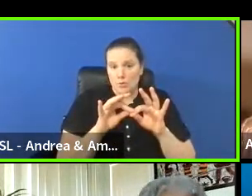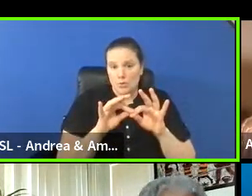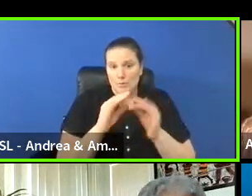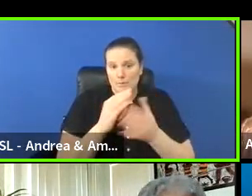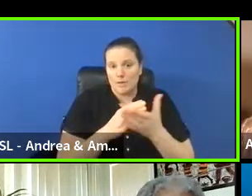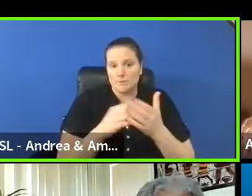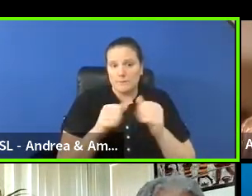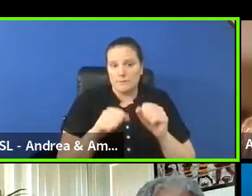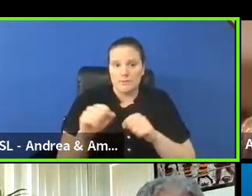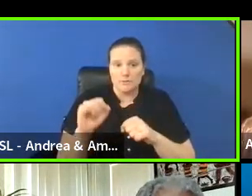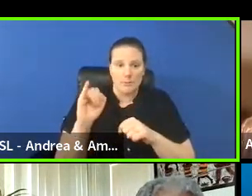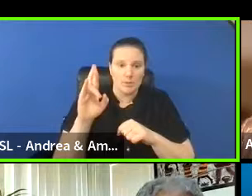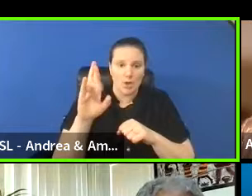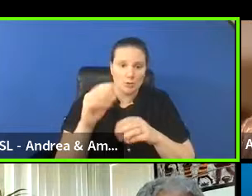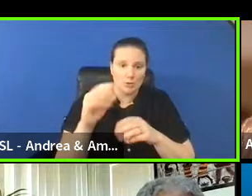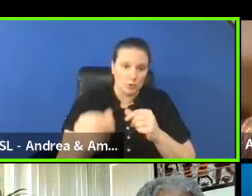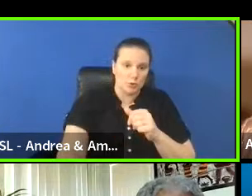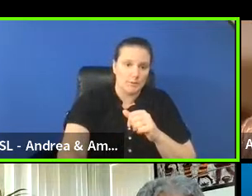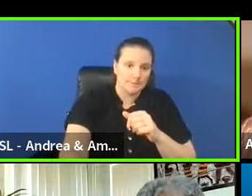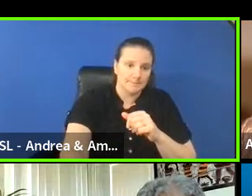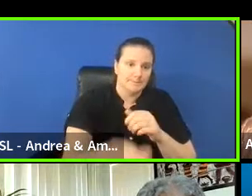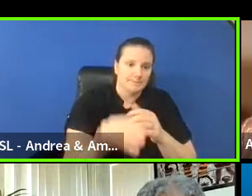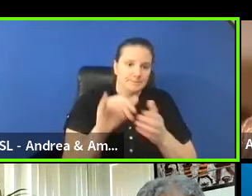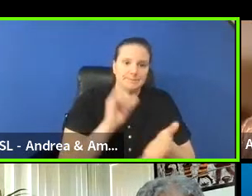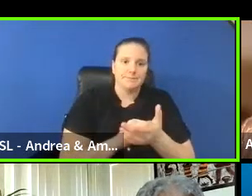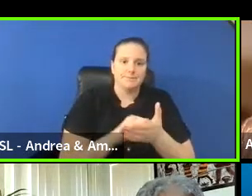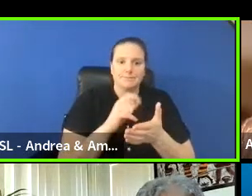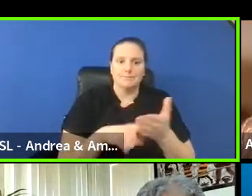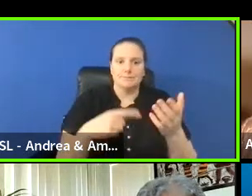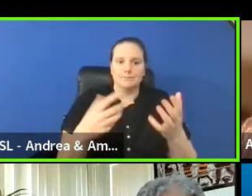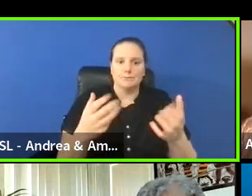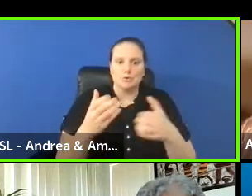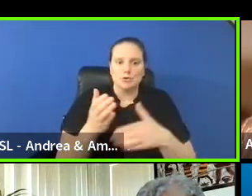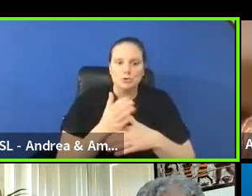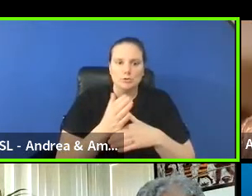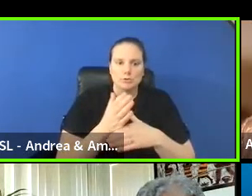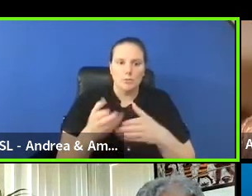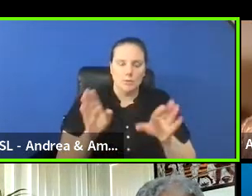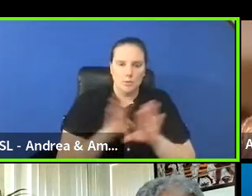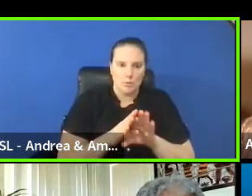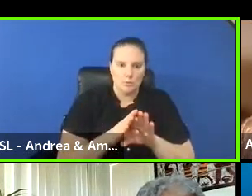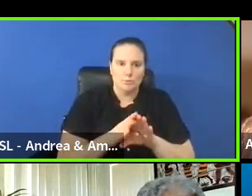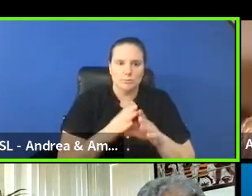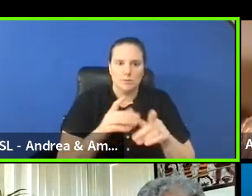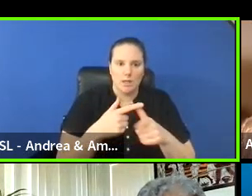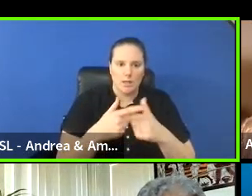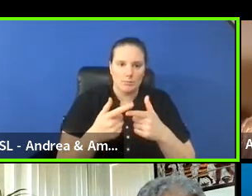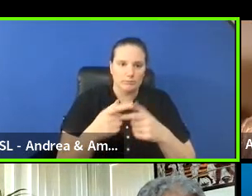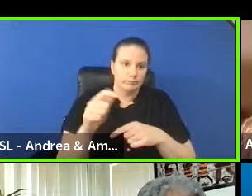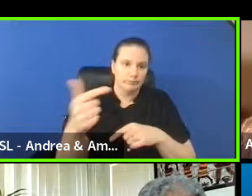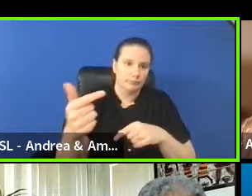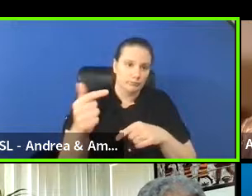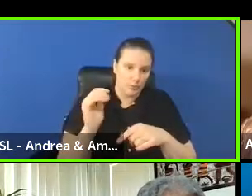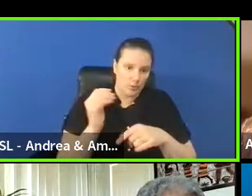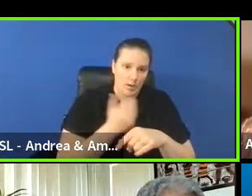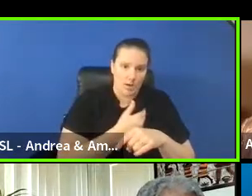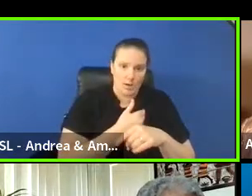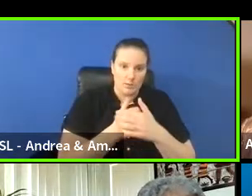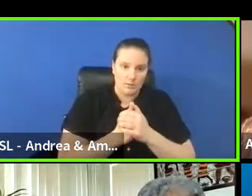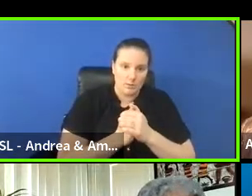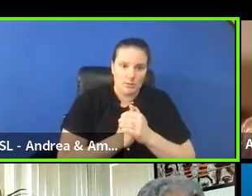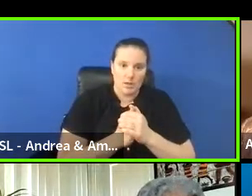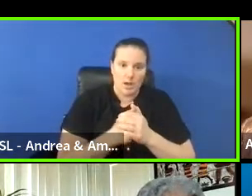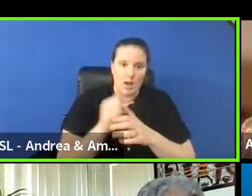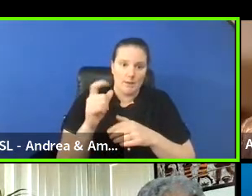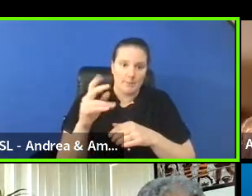potential IBR solution. So those are the things that I'd like to share as we close, and then I'm going to turn it over to our program